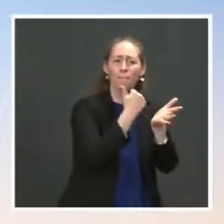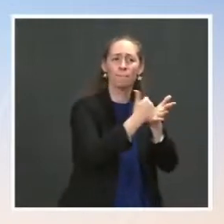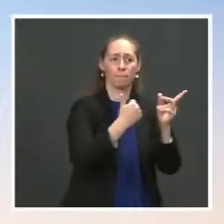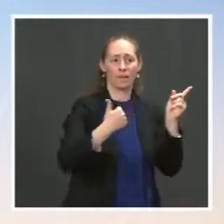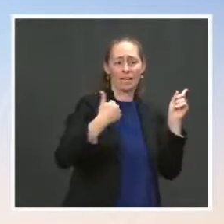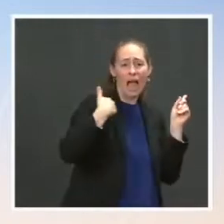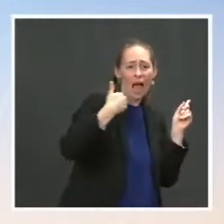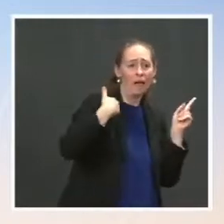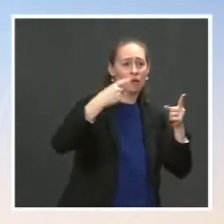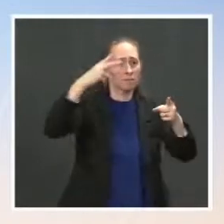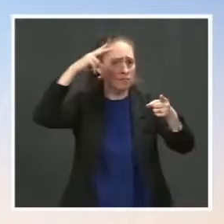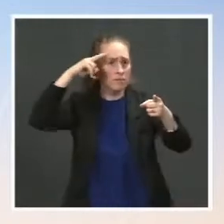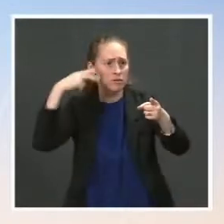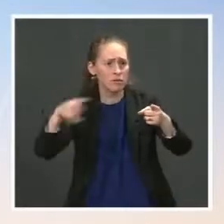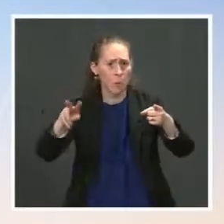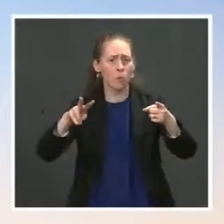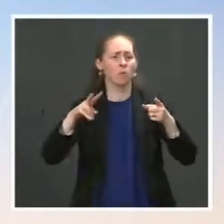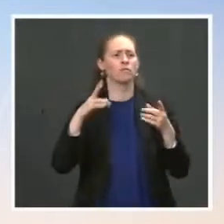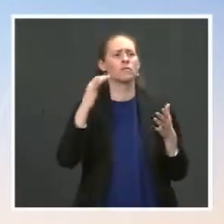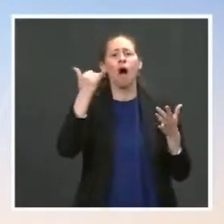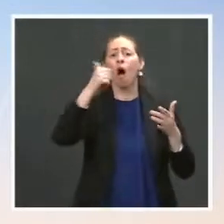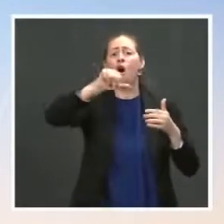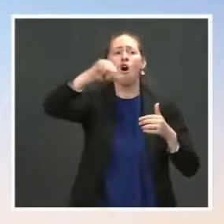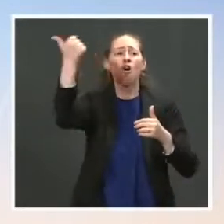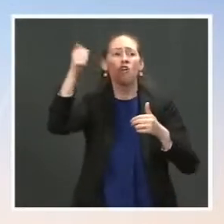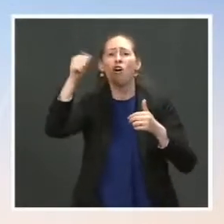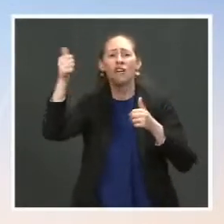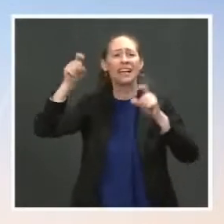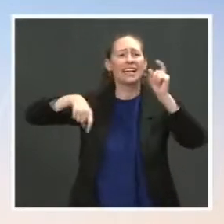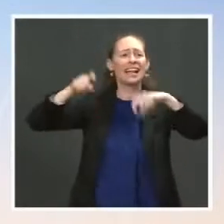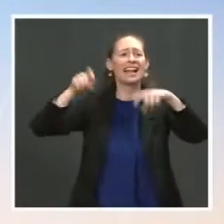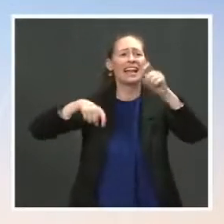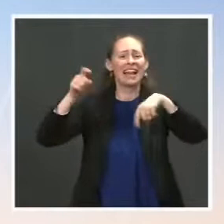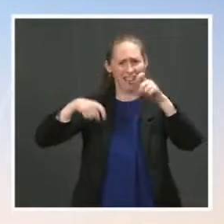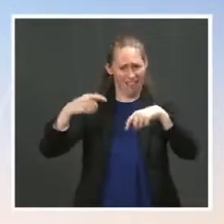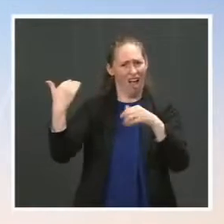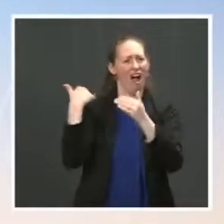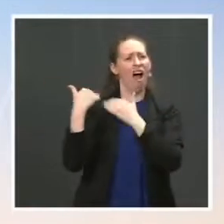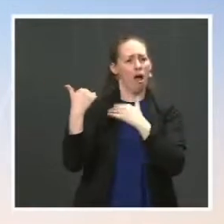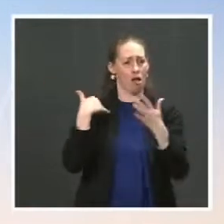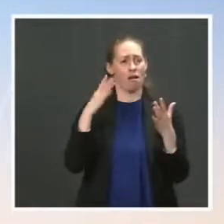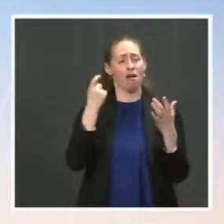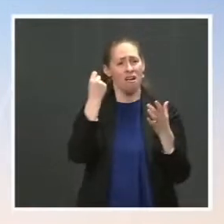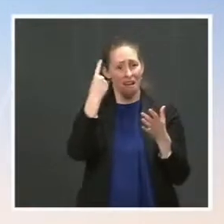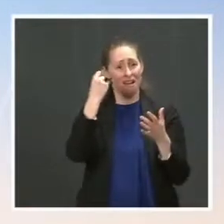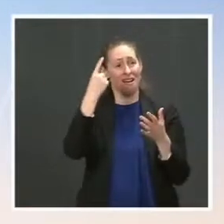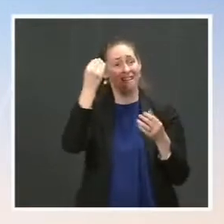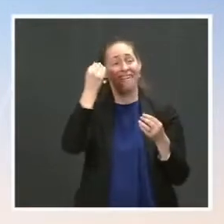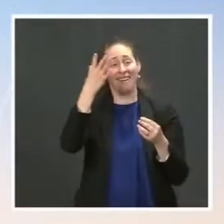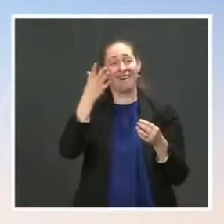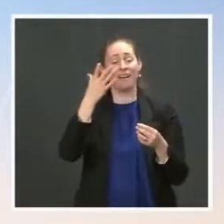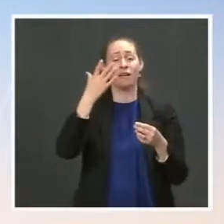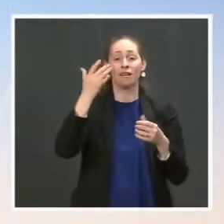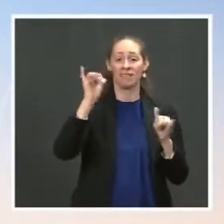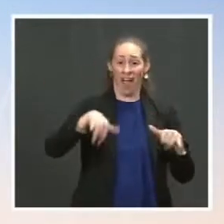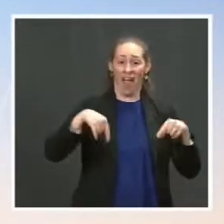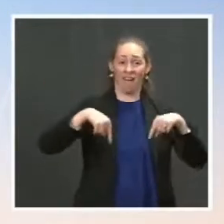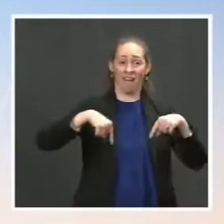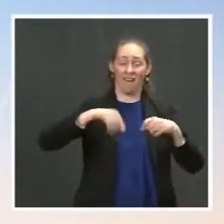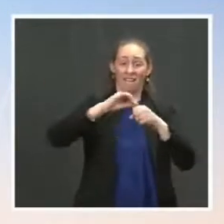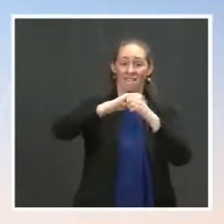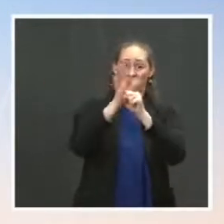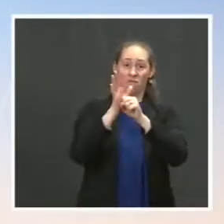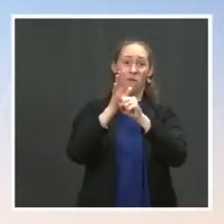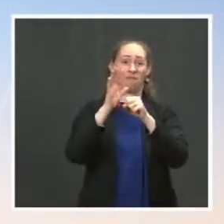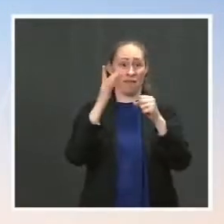that are coming in from around the world. But as we've also seen, this is a very unpredictable virus, and his first priority is ensuring that